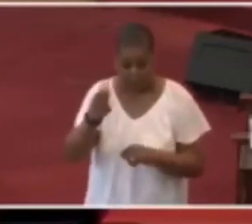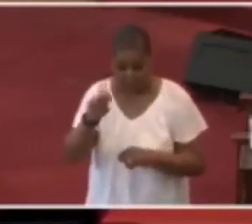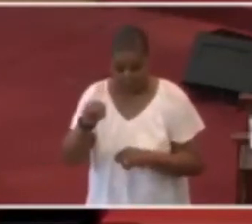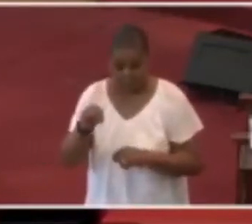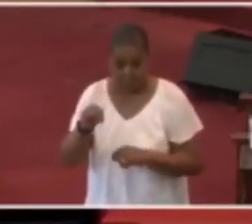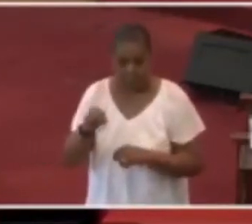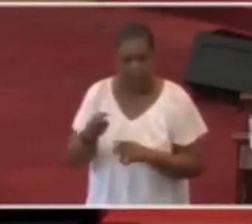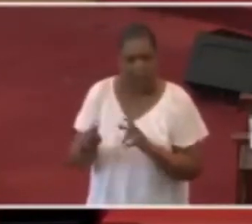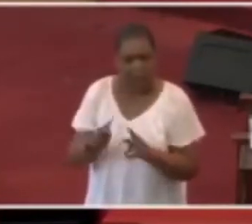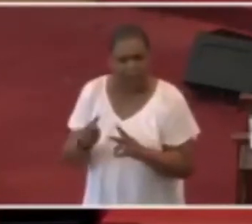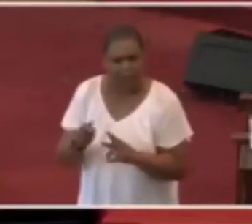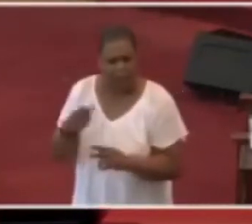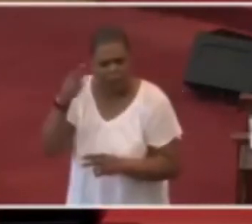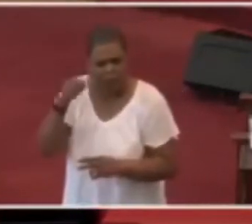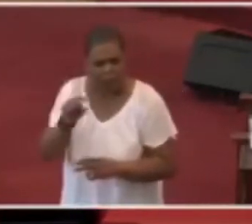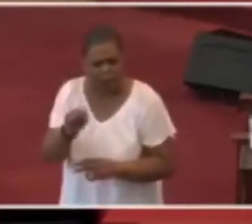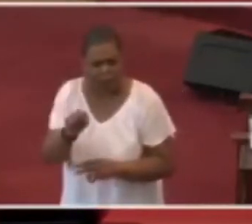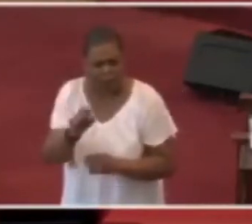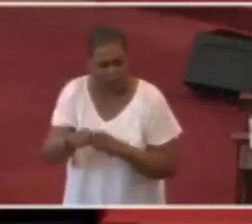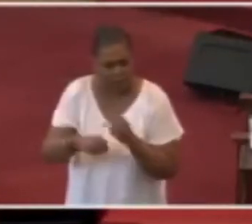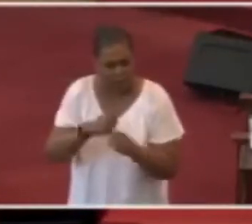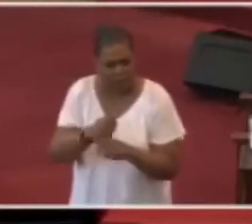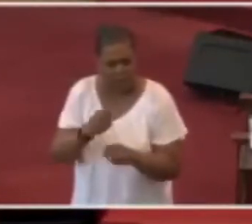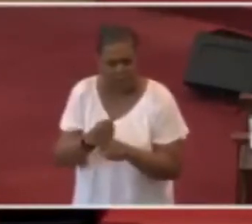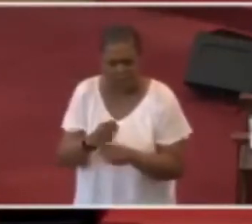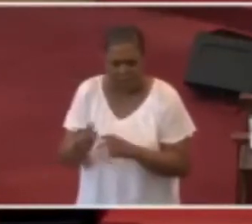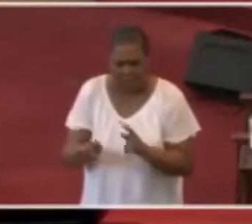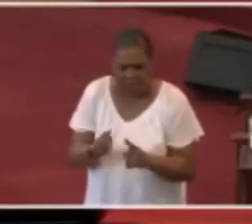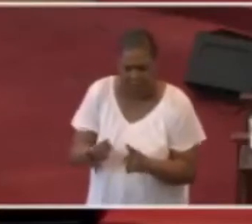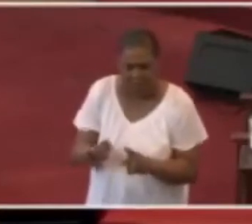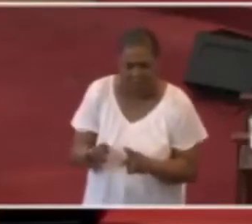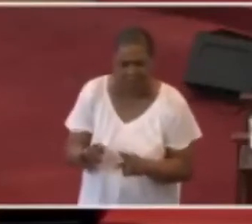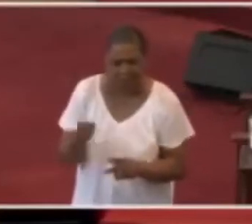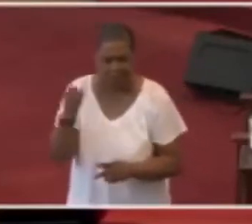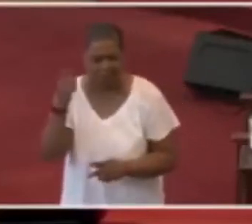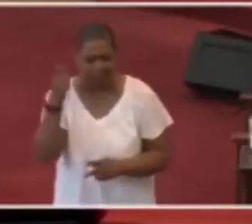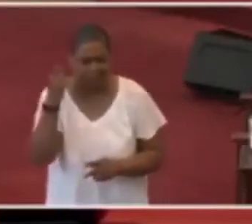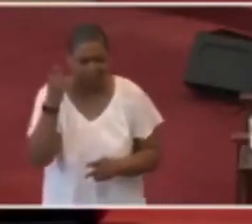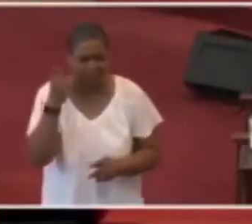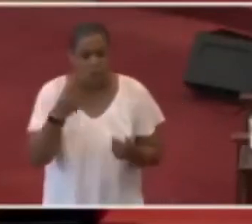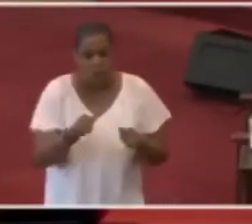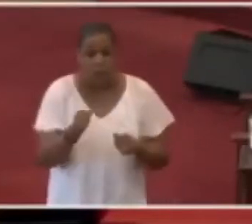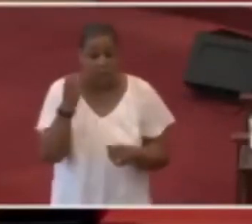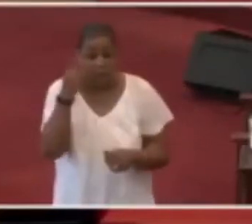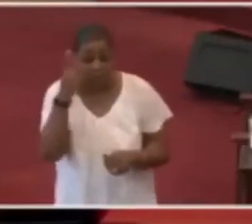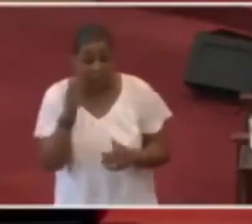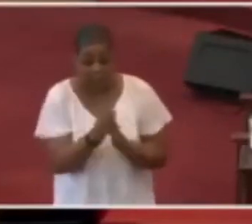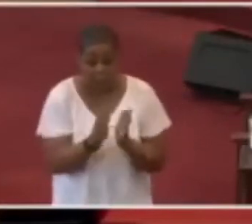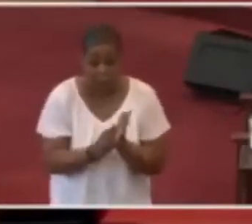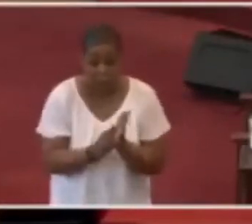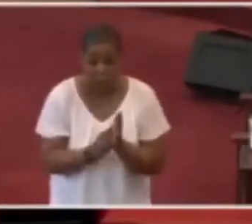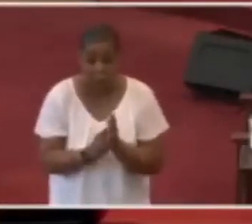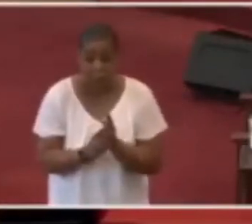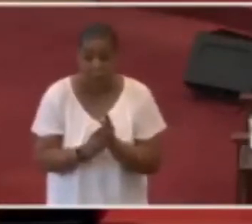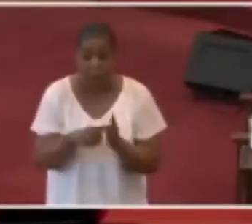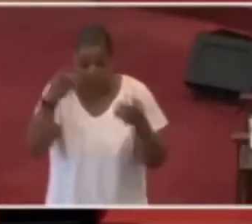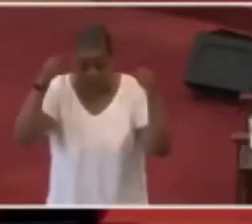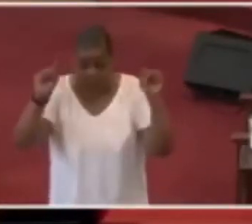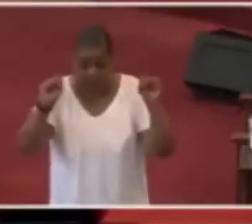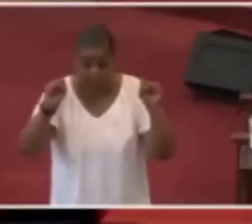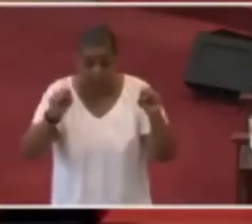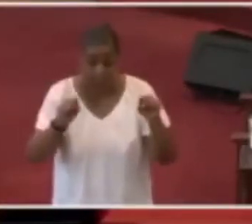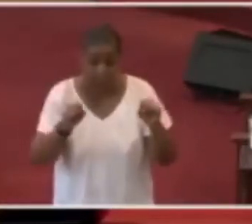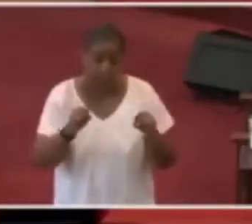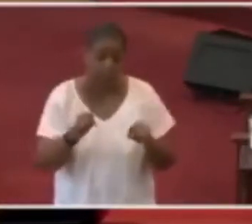been interpreting the law and leaving parts out. He makes a decision that has caused so much angst in the